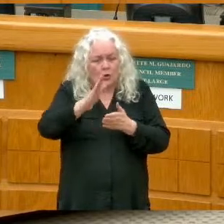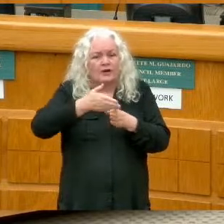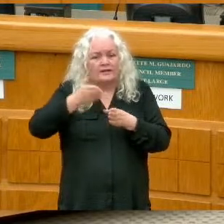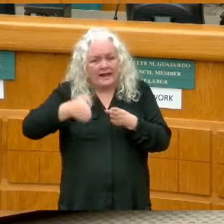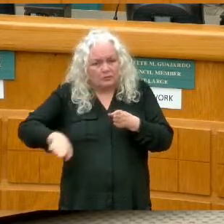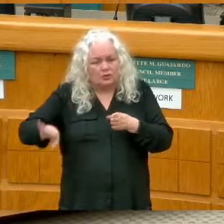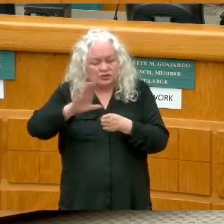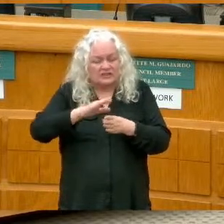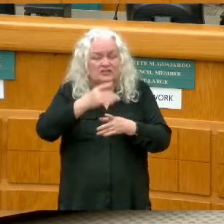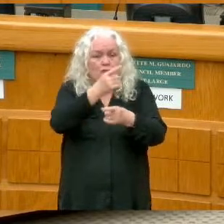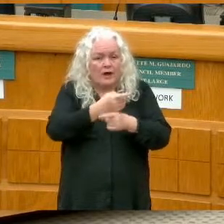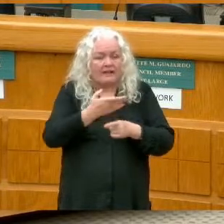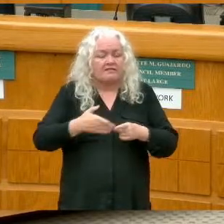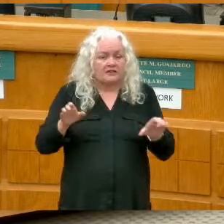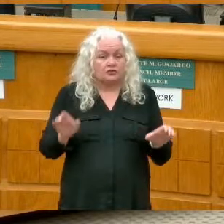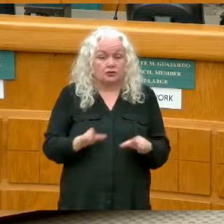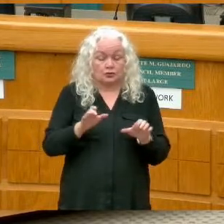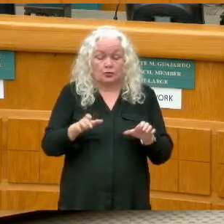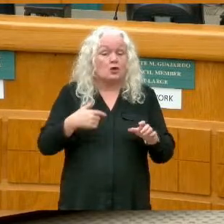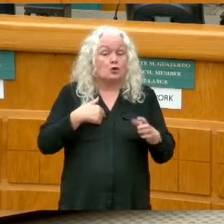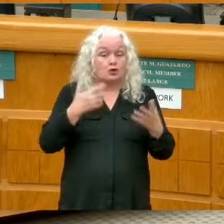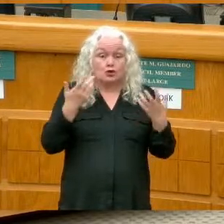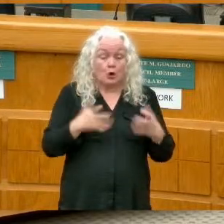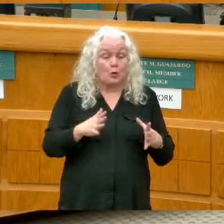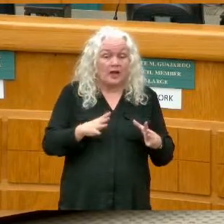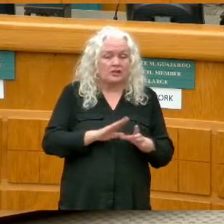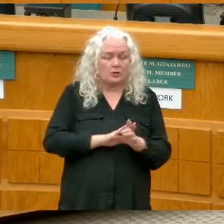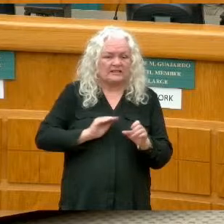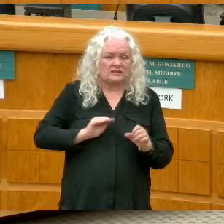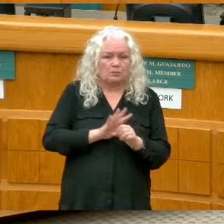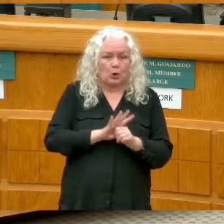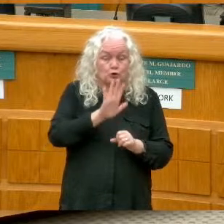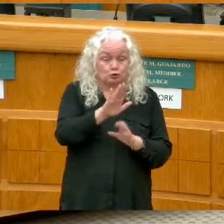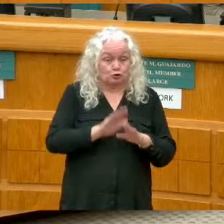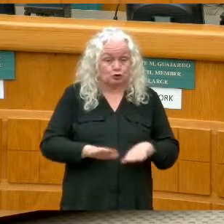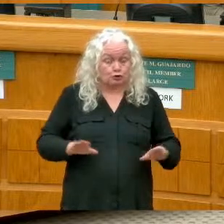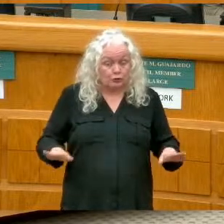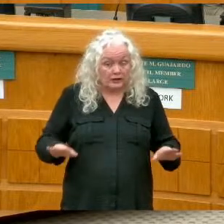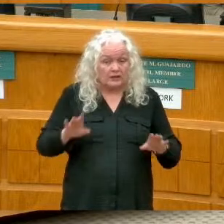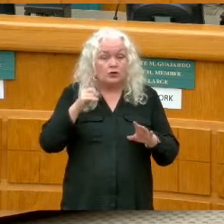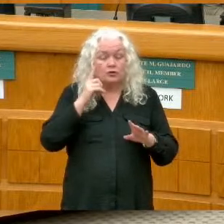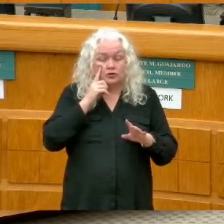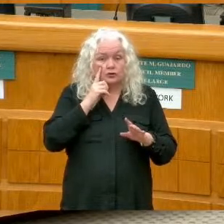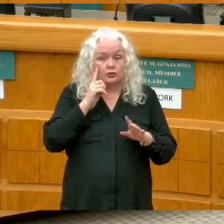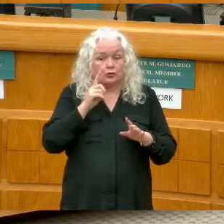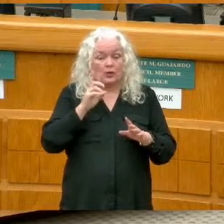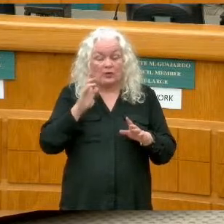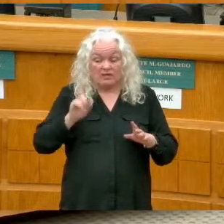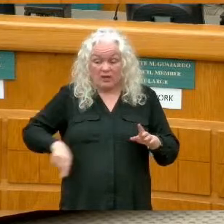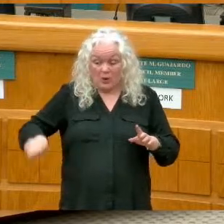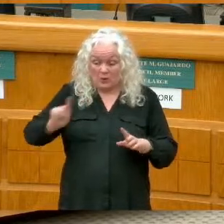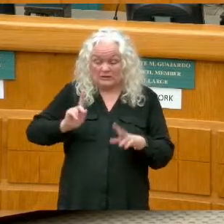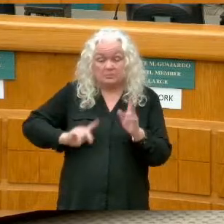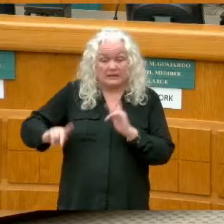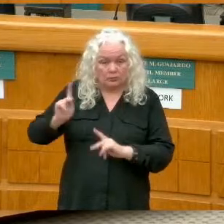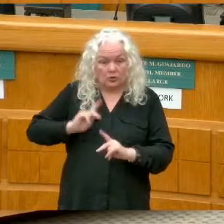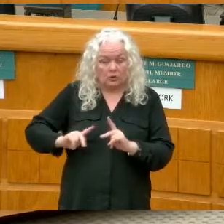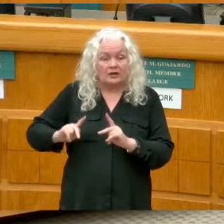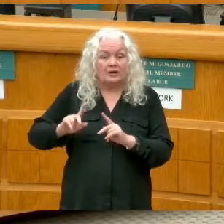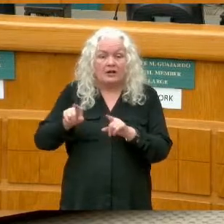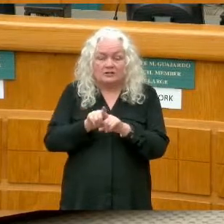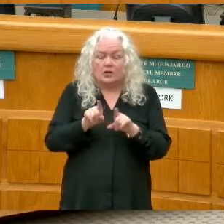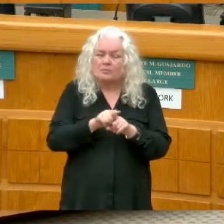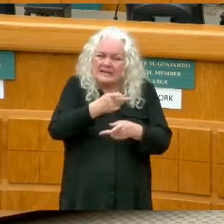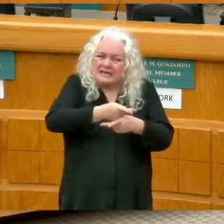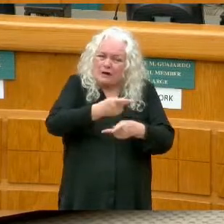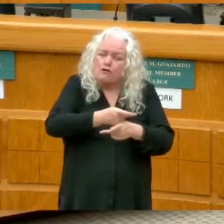do. What you don't want to do is expose your children to the vulnerable populations. So be very careful